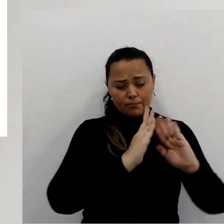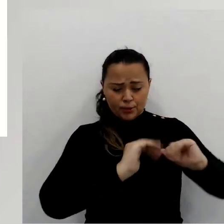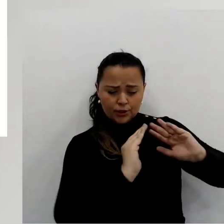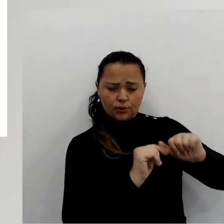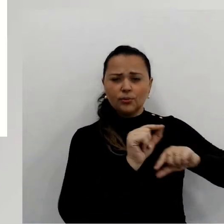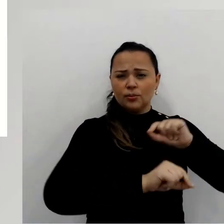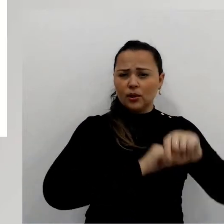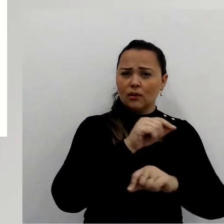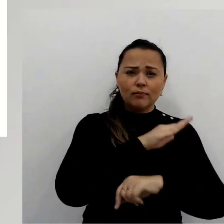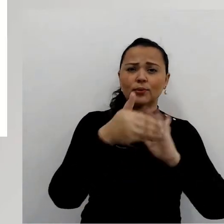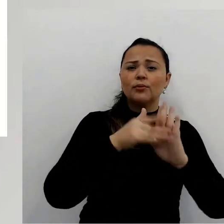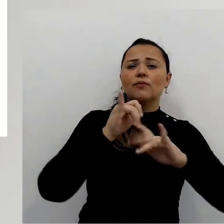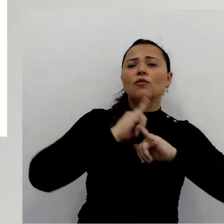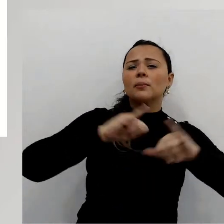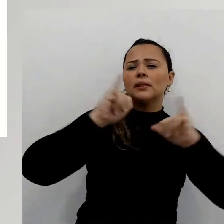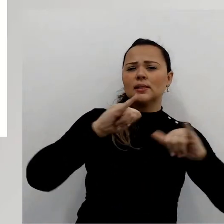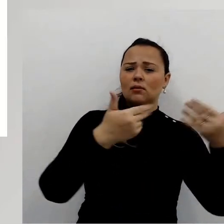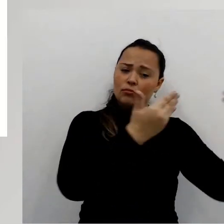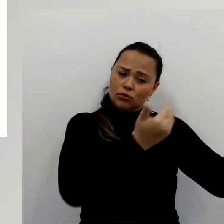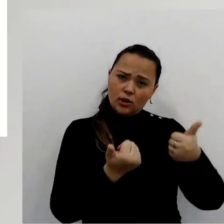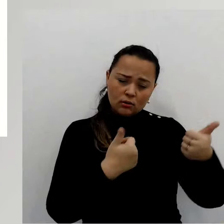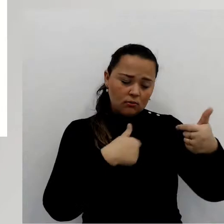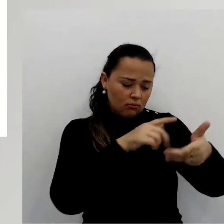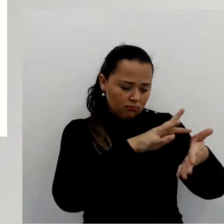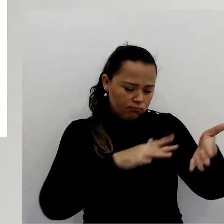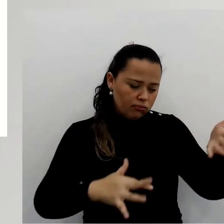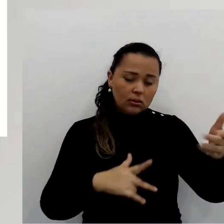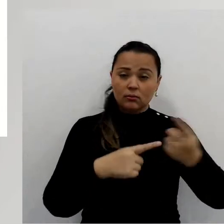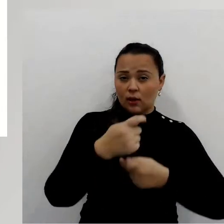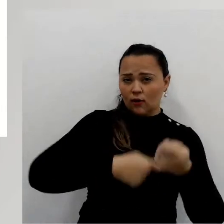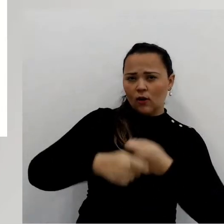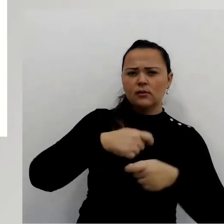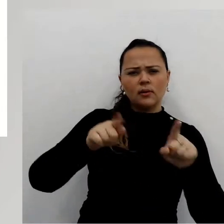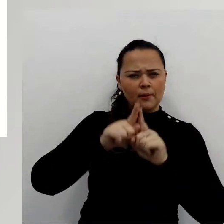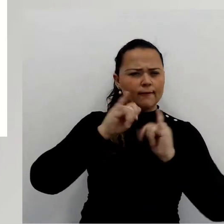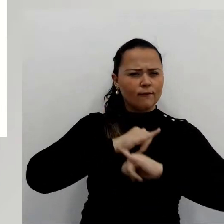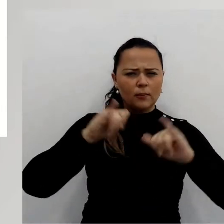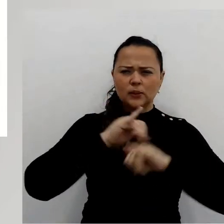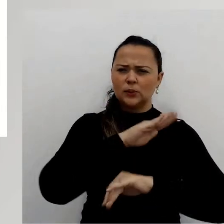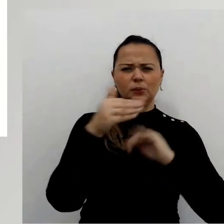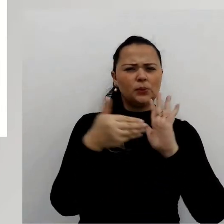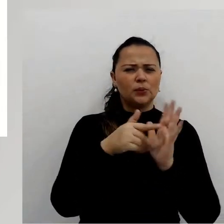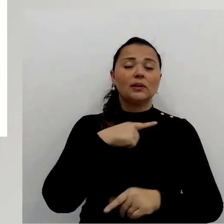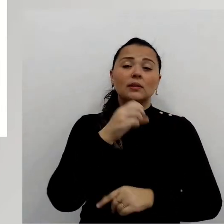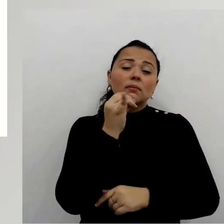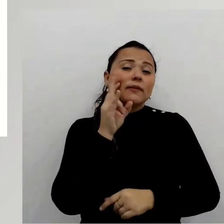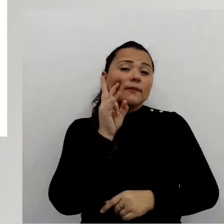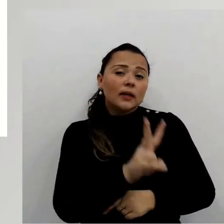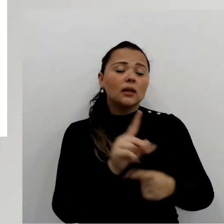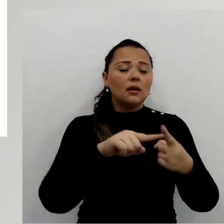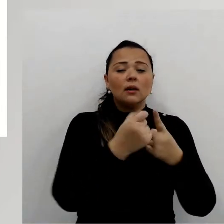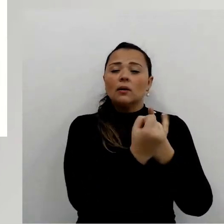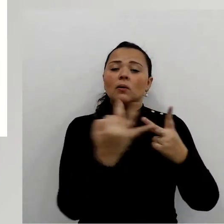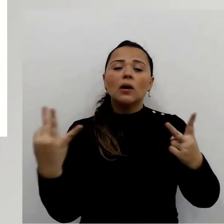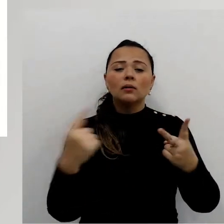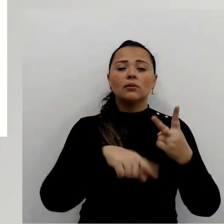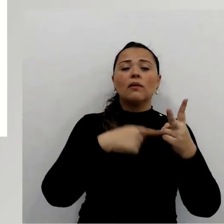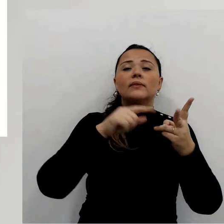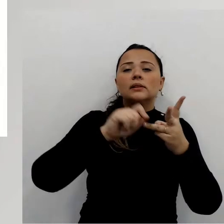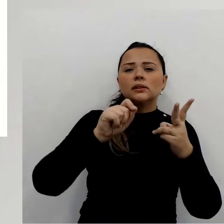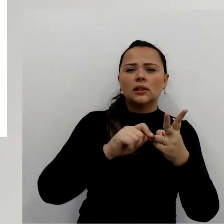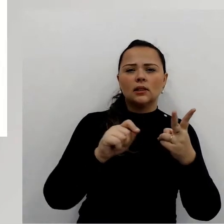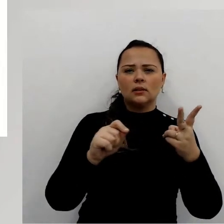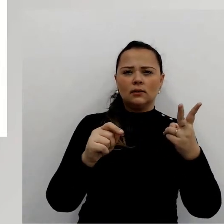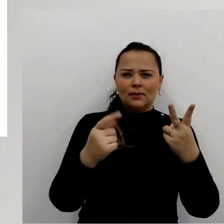have business data. Well, how much are they, when do they want it? How much are they, is it going to be, are we going to get paid for